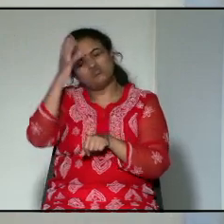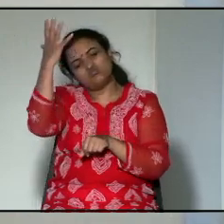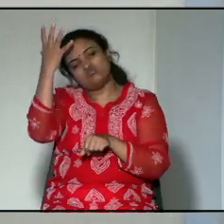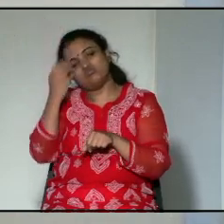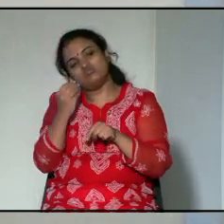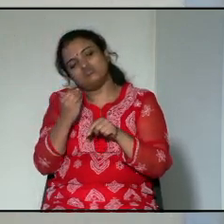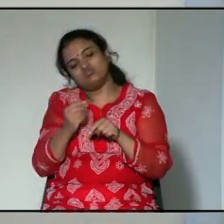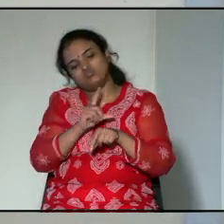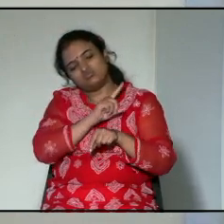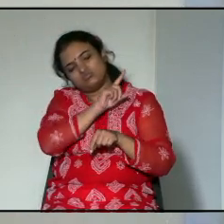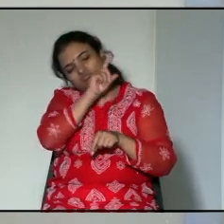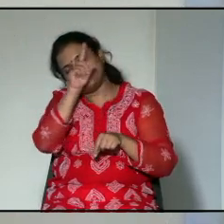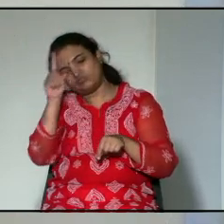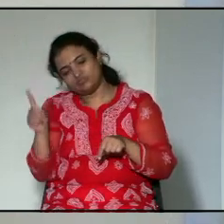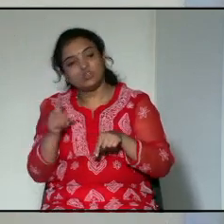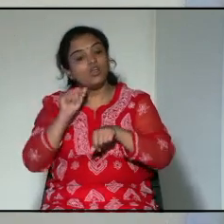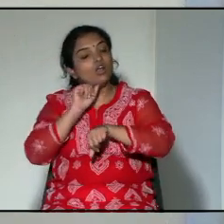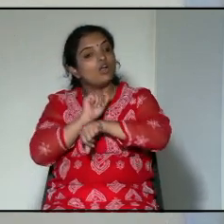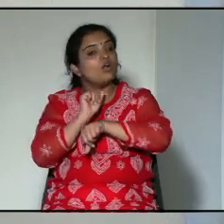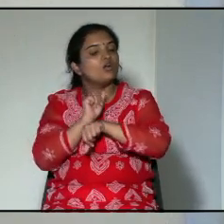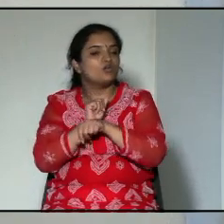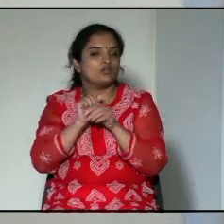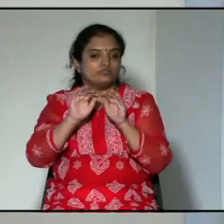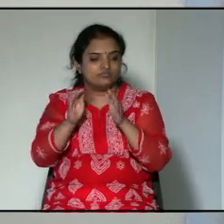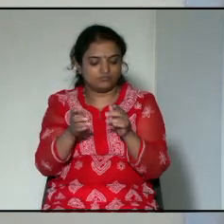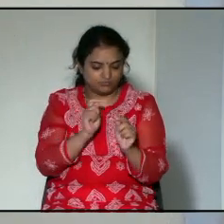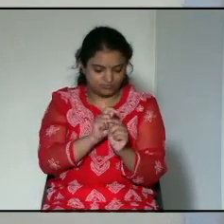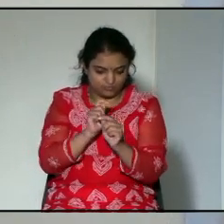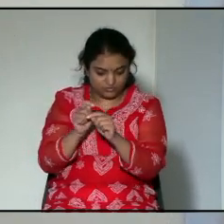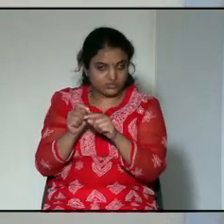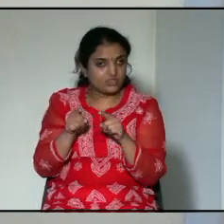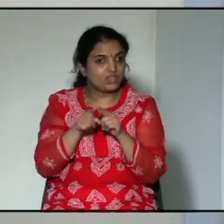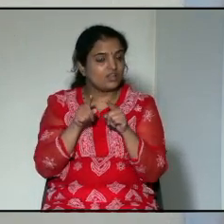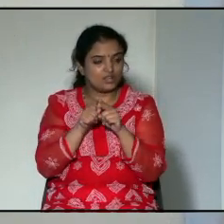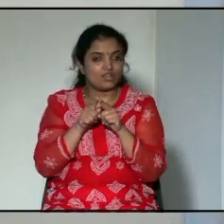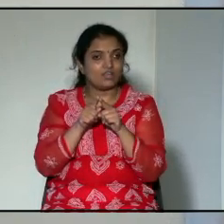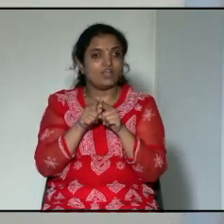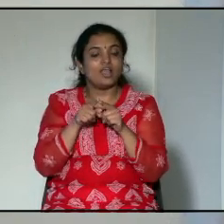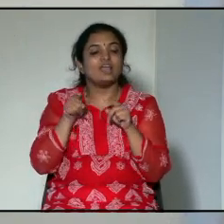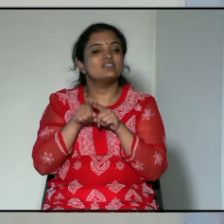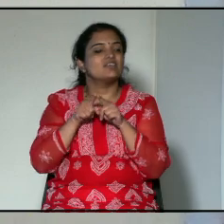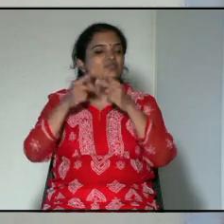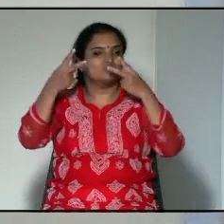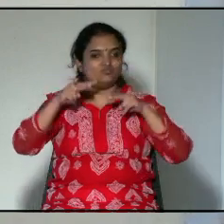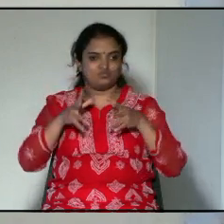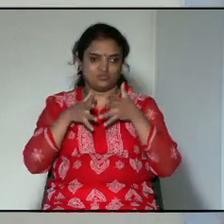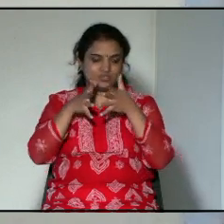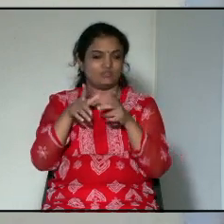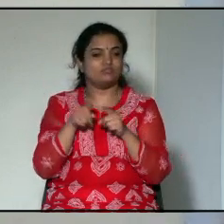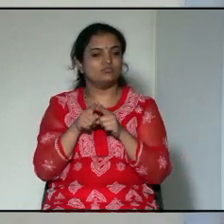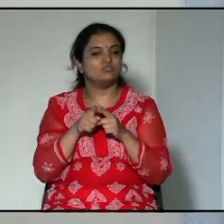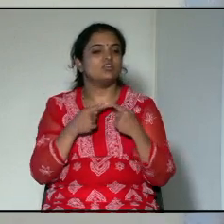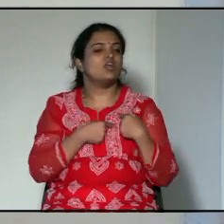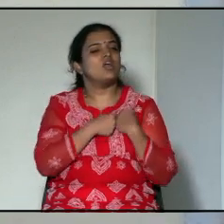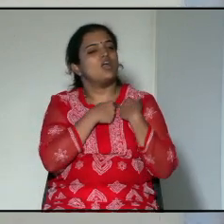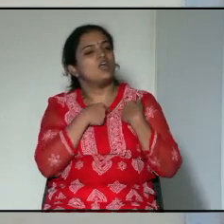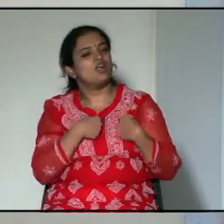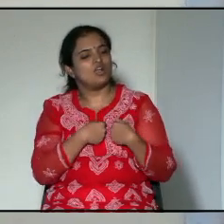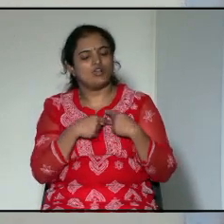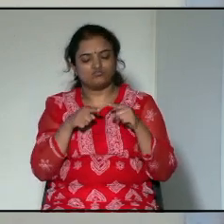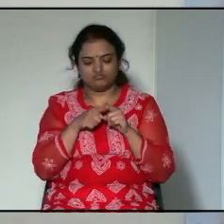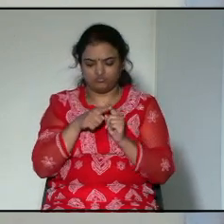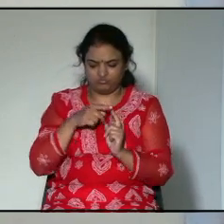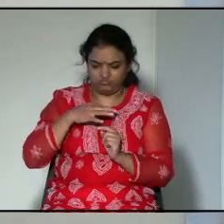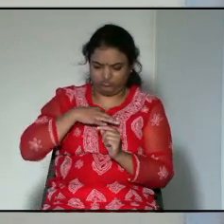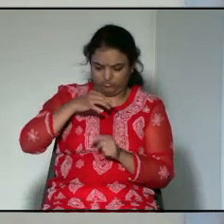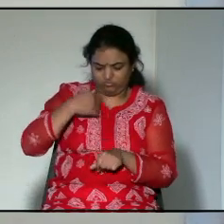I quote, "During casting, my heart and soul," this is in translation, "my heart and soul intertwined with the mold as